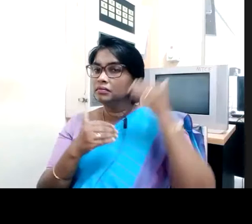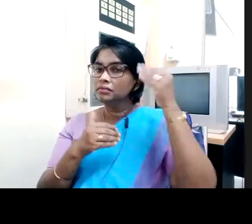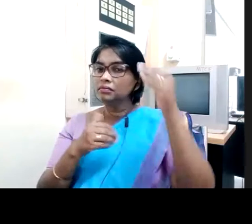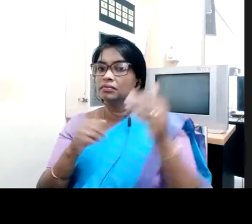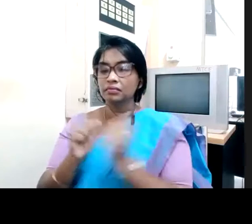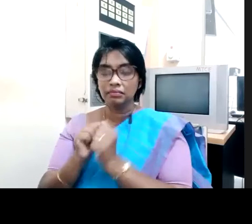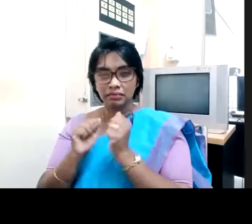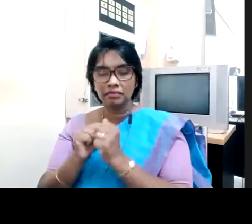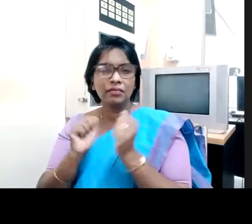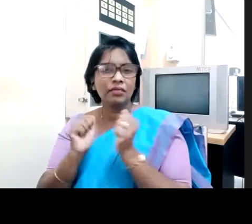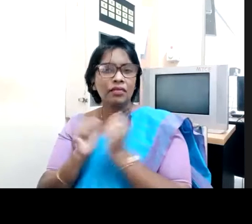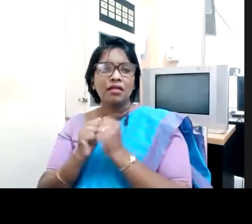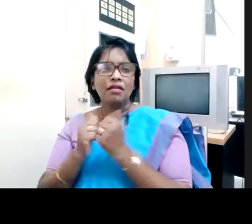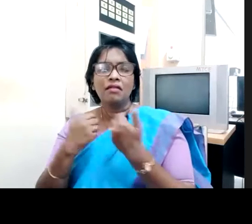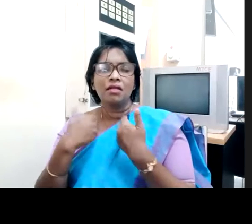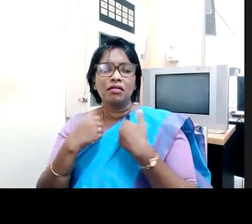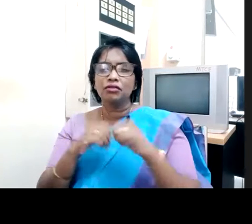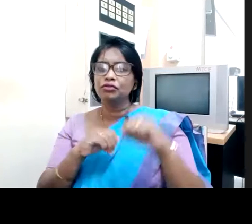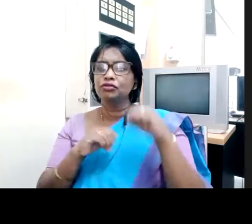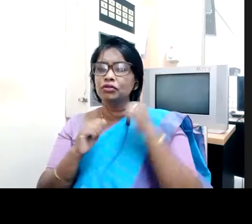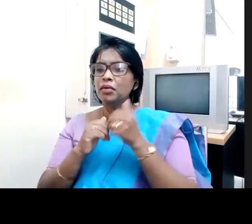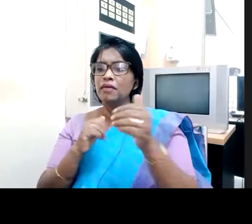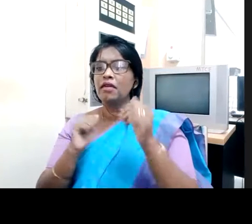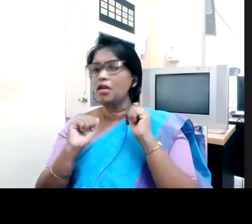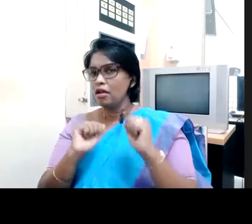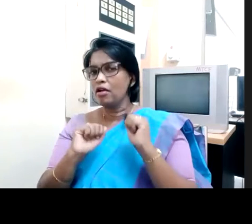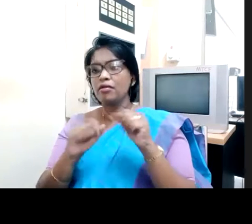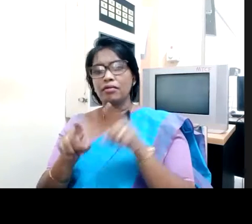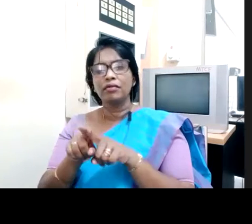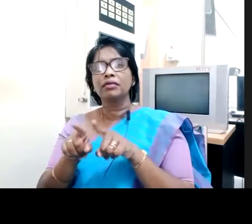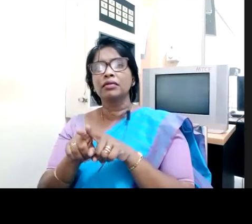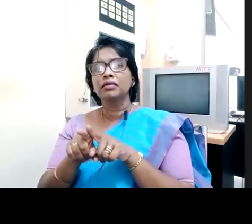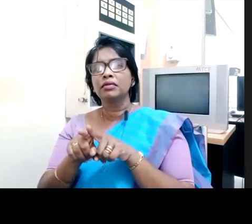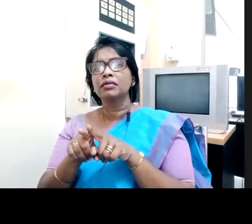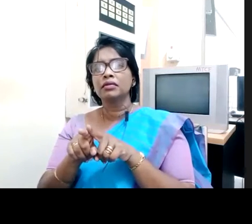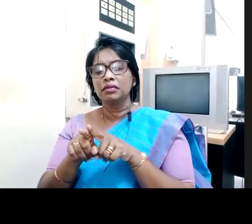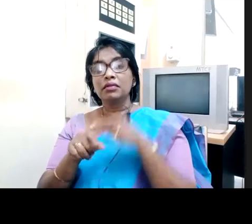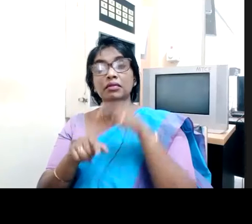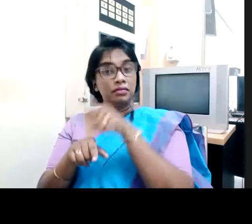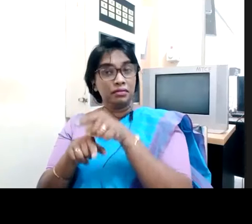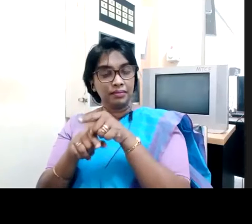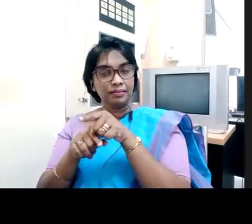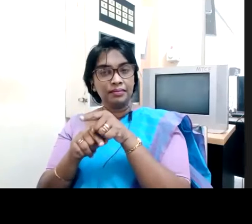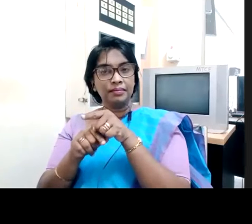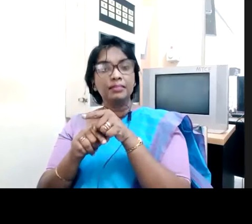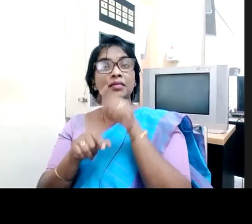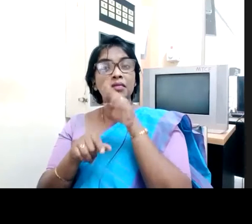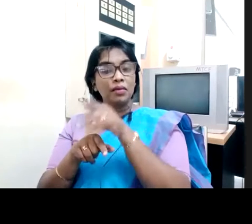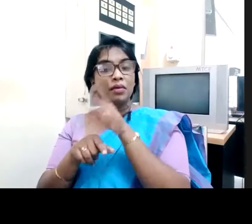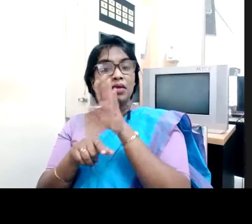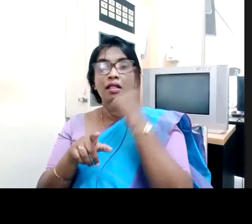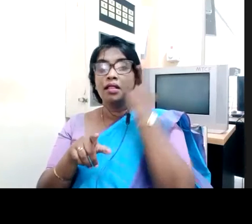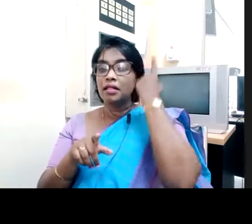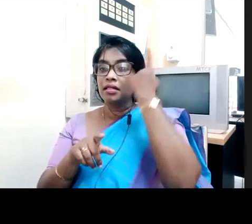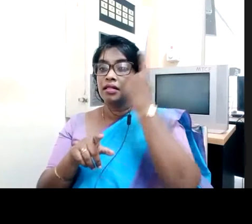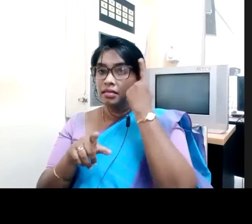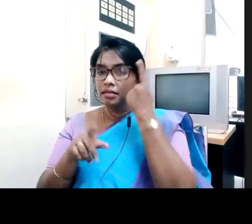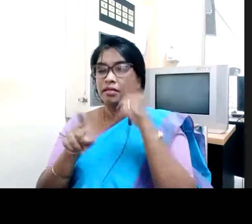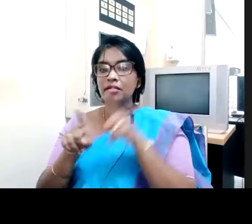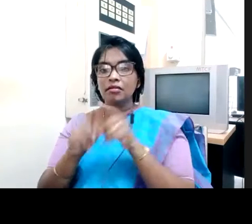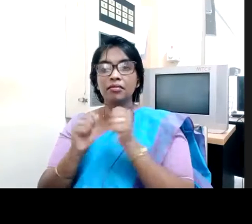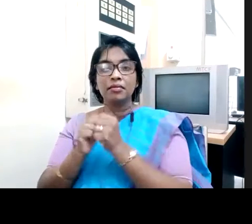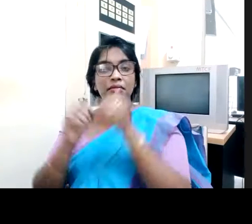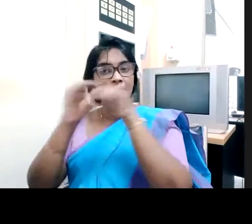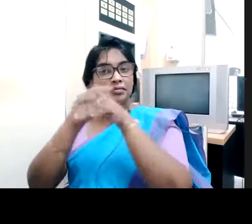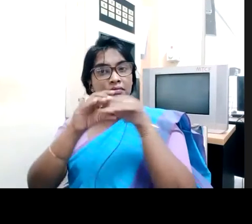in. And here you can think, now with all this knowledge and the workplace, let me try